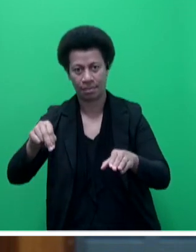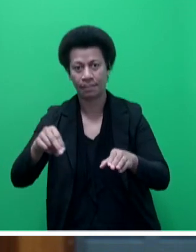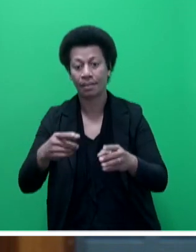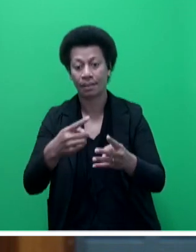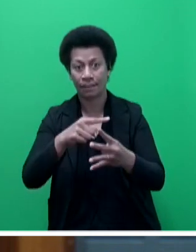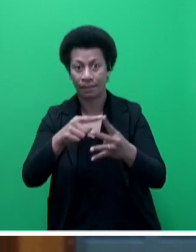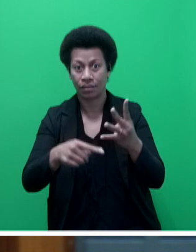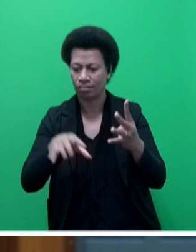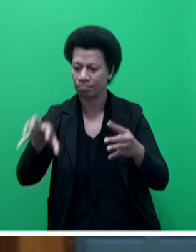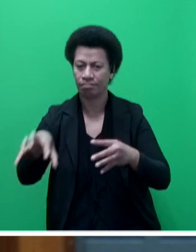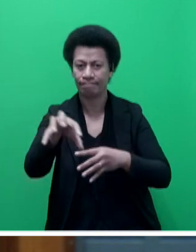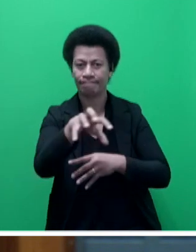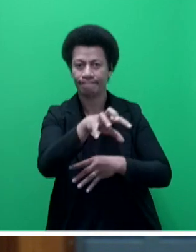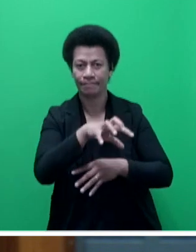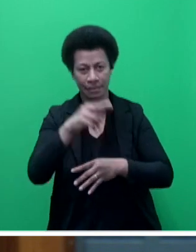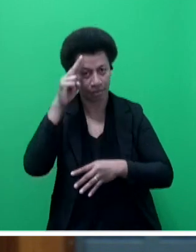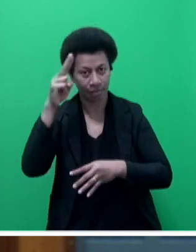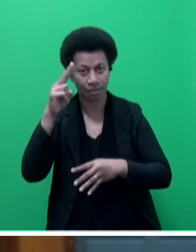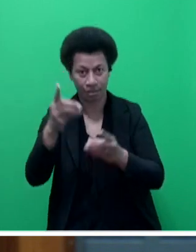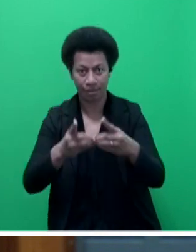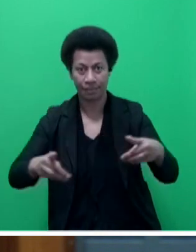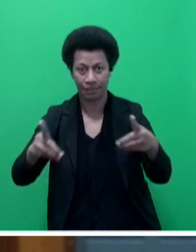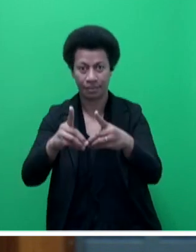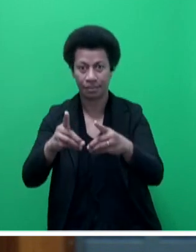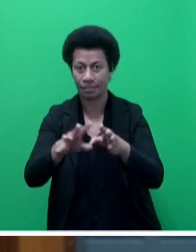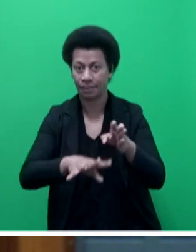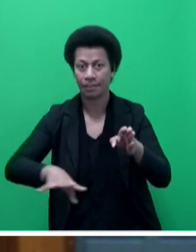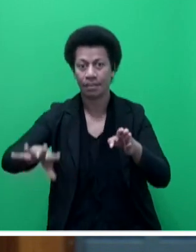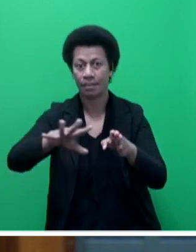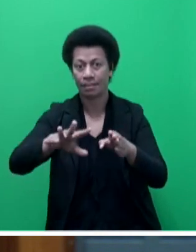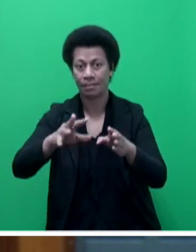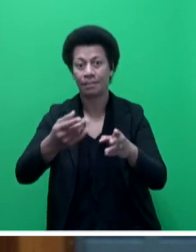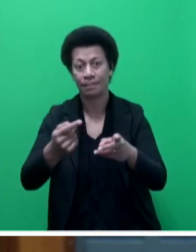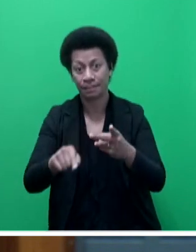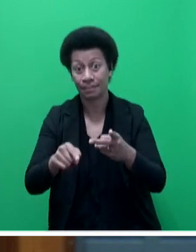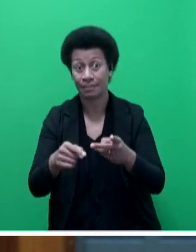national divisions. This, of course, is part of the bigger allocation towards child protection resourcing